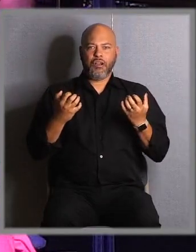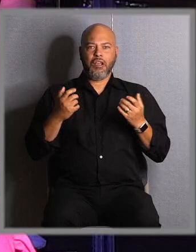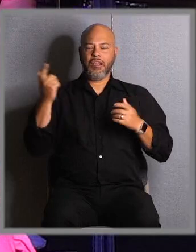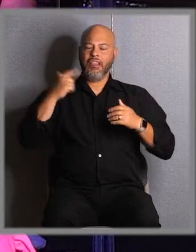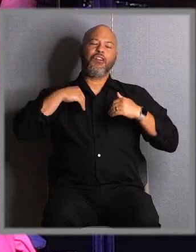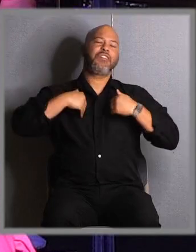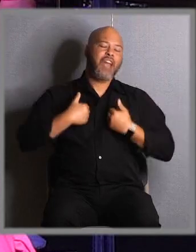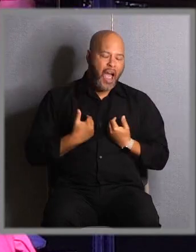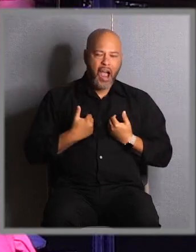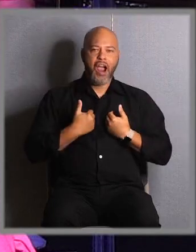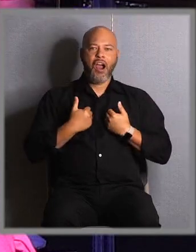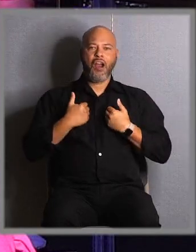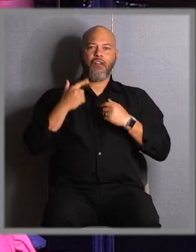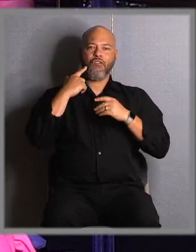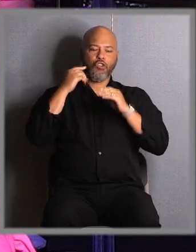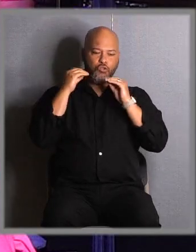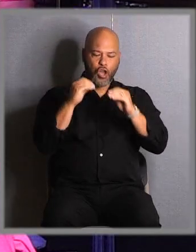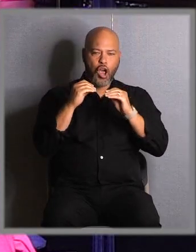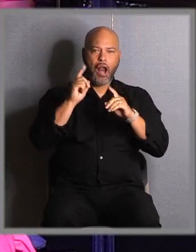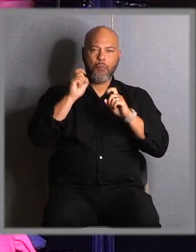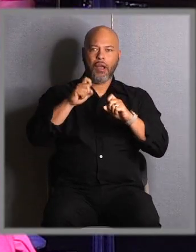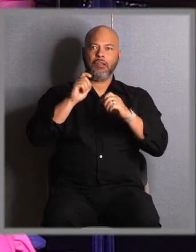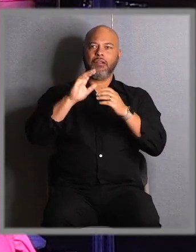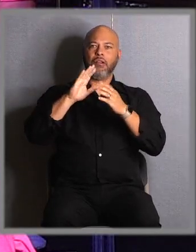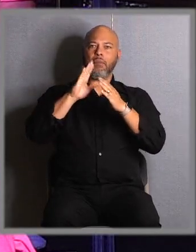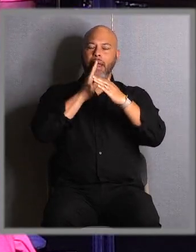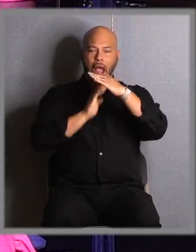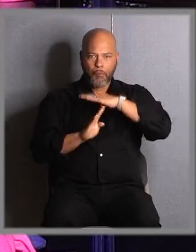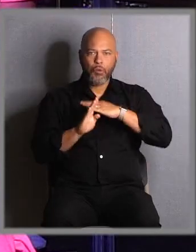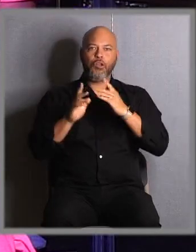They've been tired of being taught how to surrender,